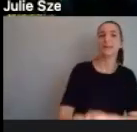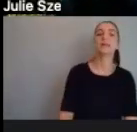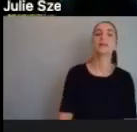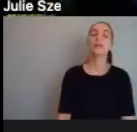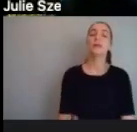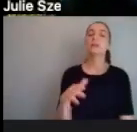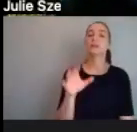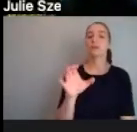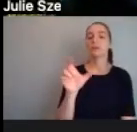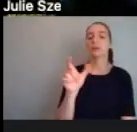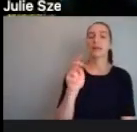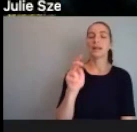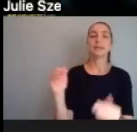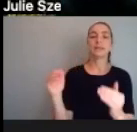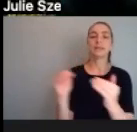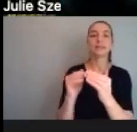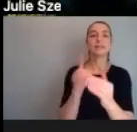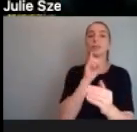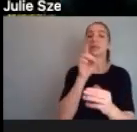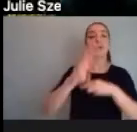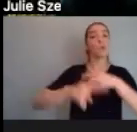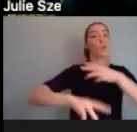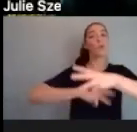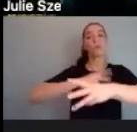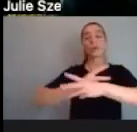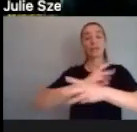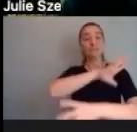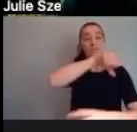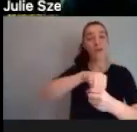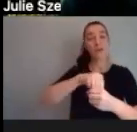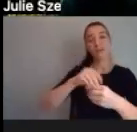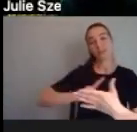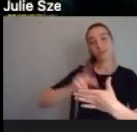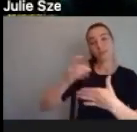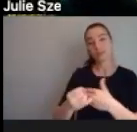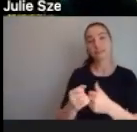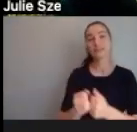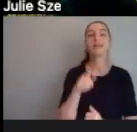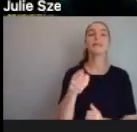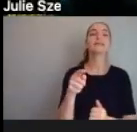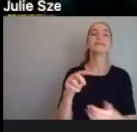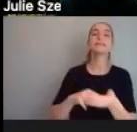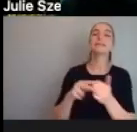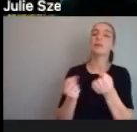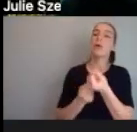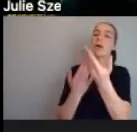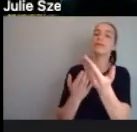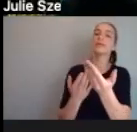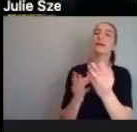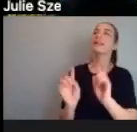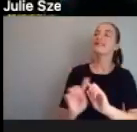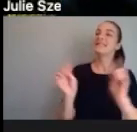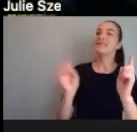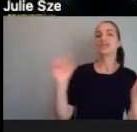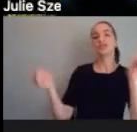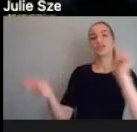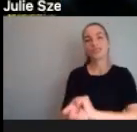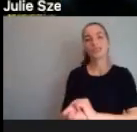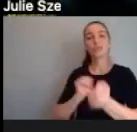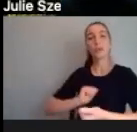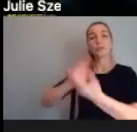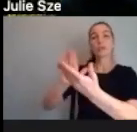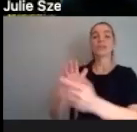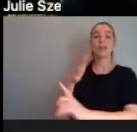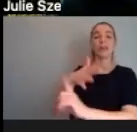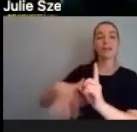based on freedom. Within the US, the climate justice, um, offers transformative justice approaches to climate change that, again, are aligned with